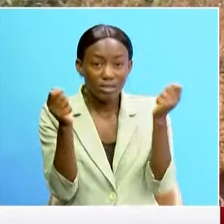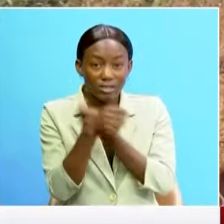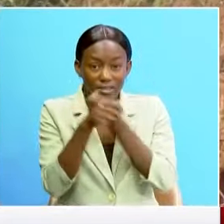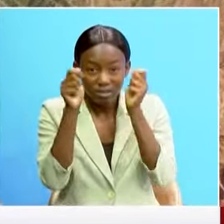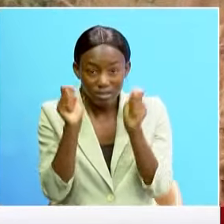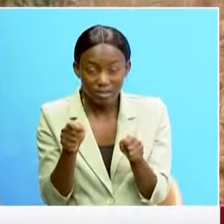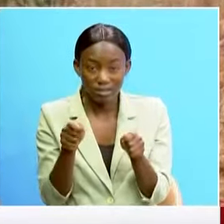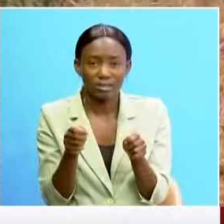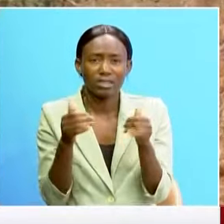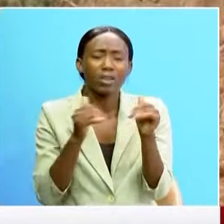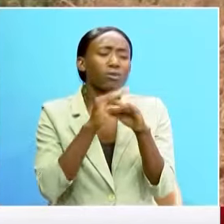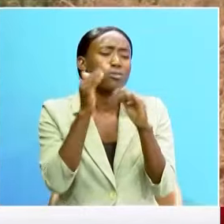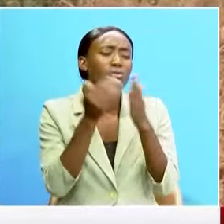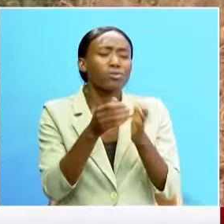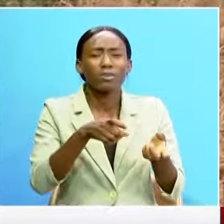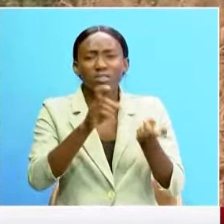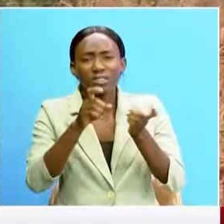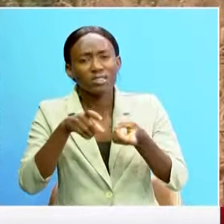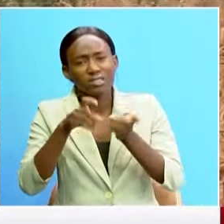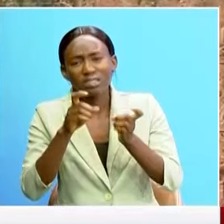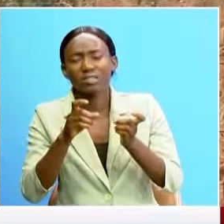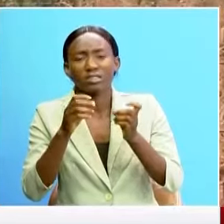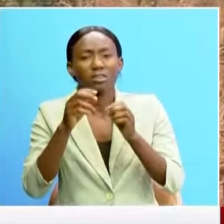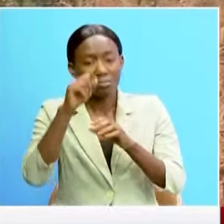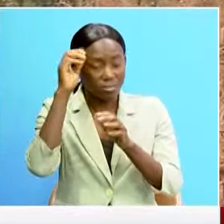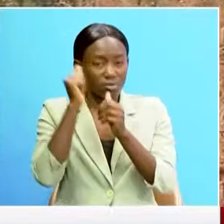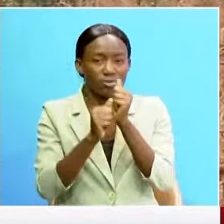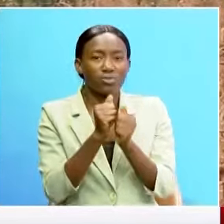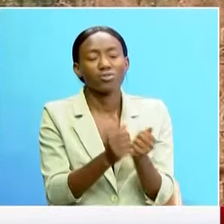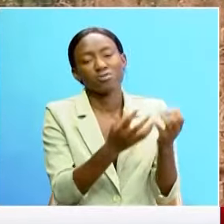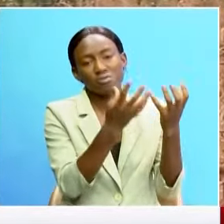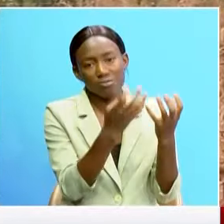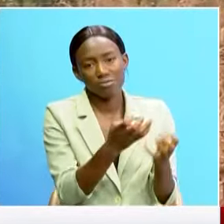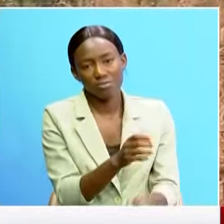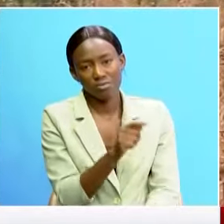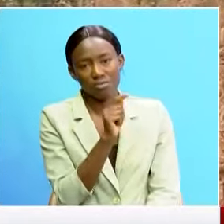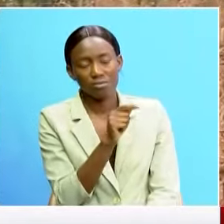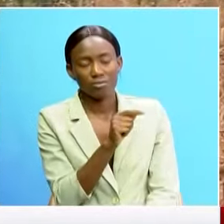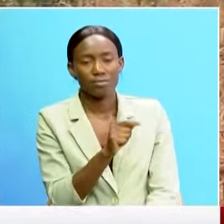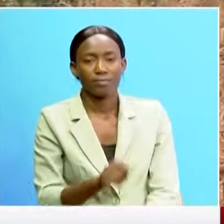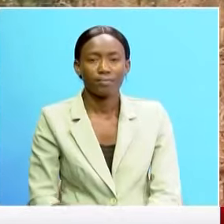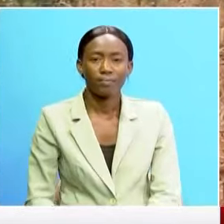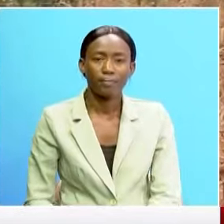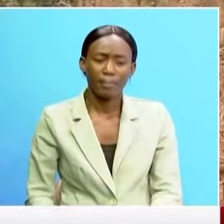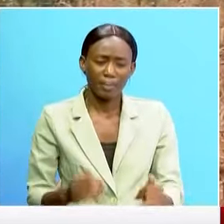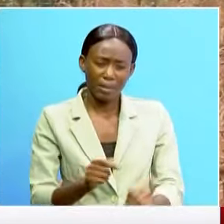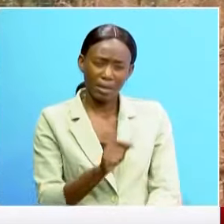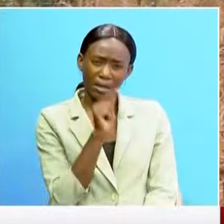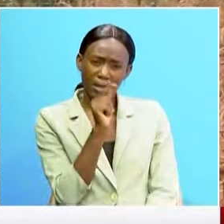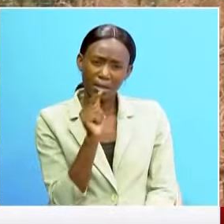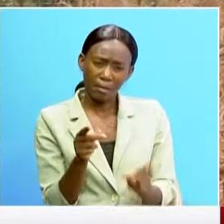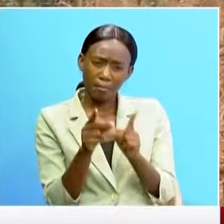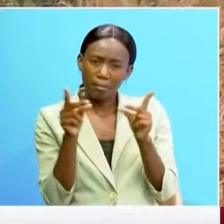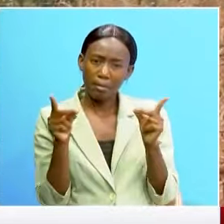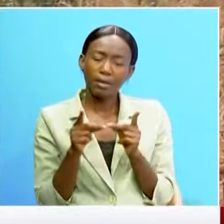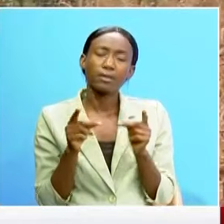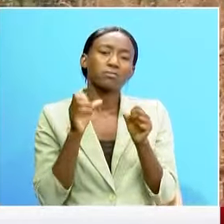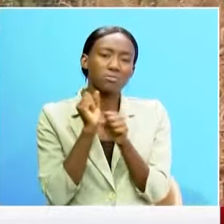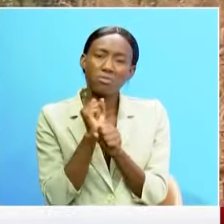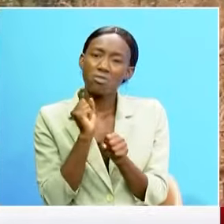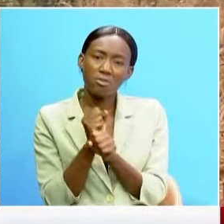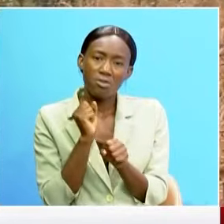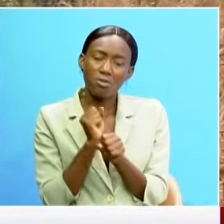and all the effects are no rains, drought, diseases, and so many things. In Chiawa here, we are working with the local